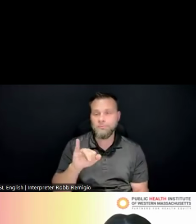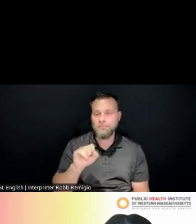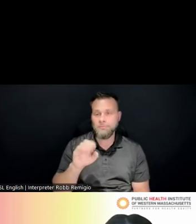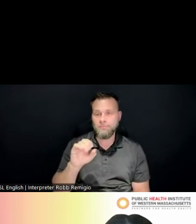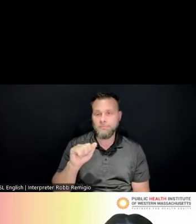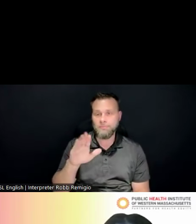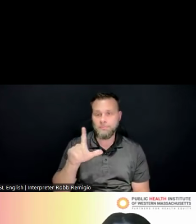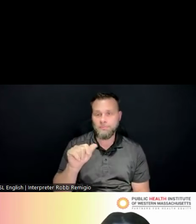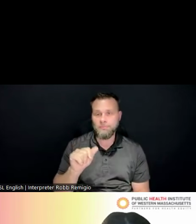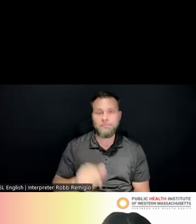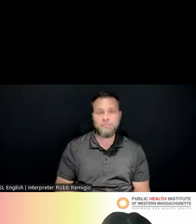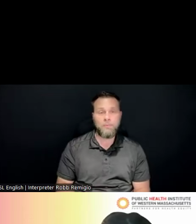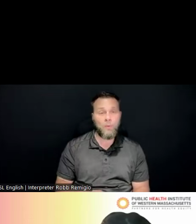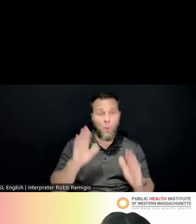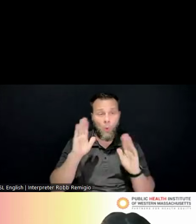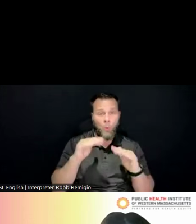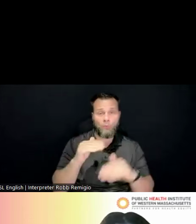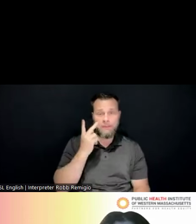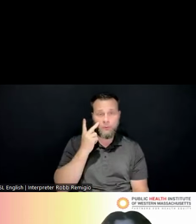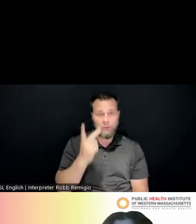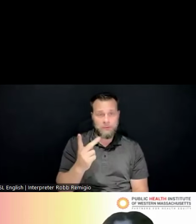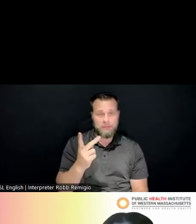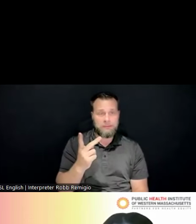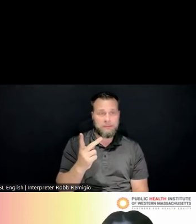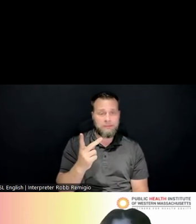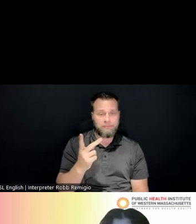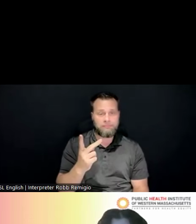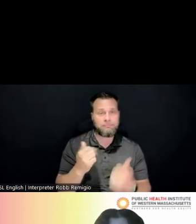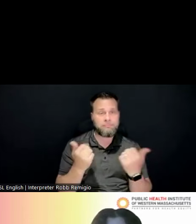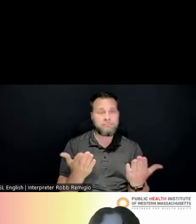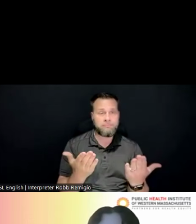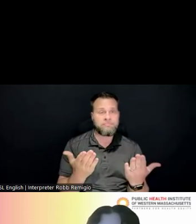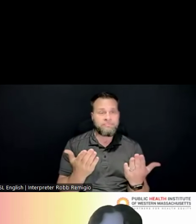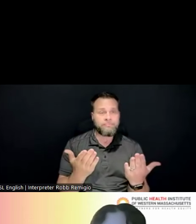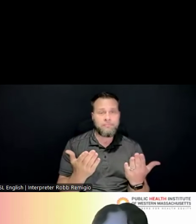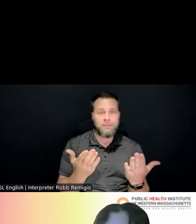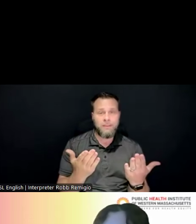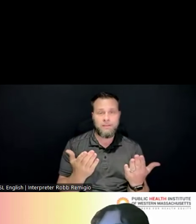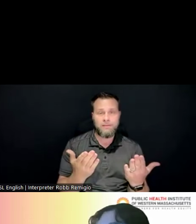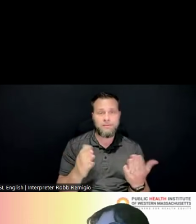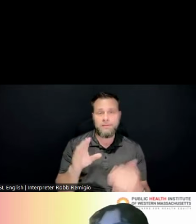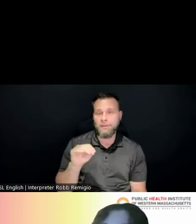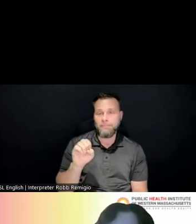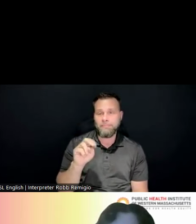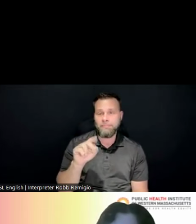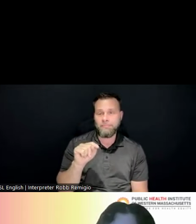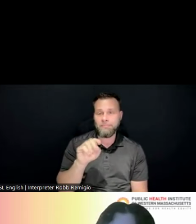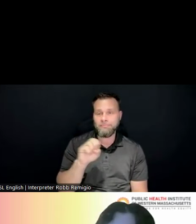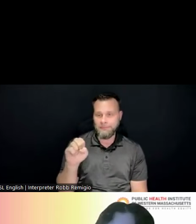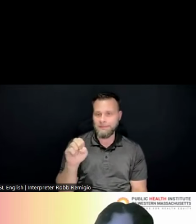are seeing the Menti on screen. So for those of you who have been here before, you know the